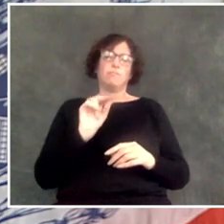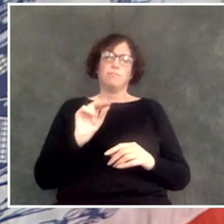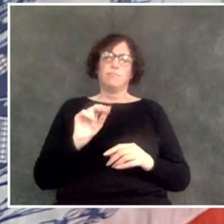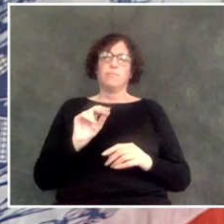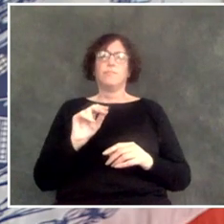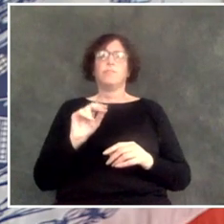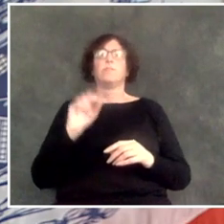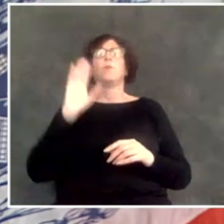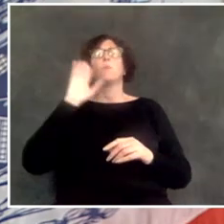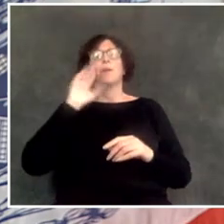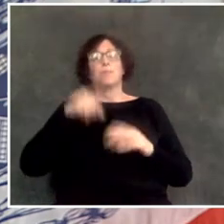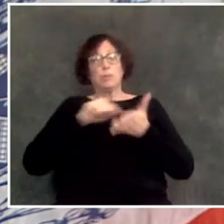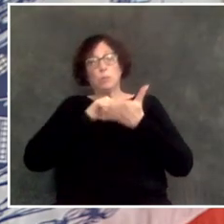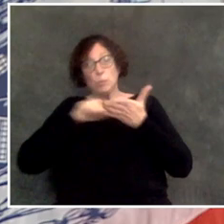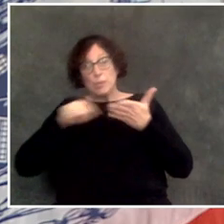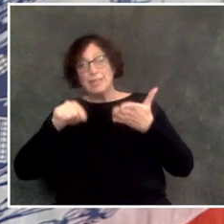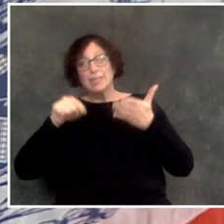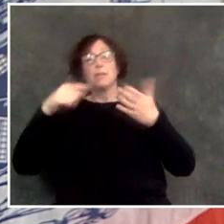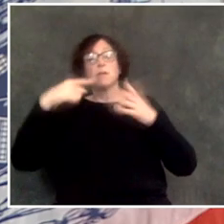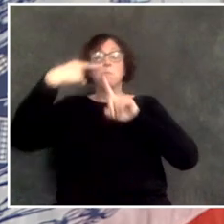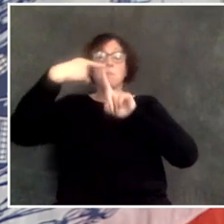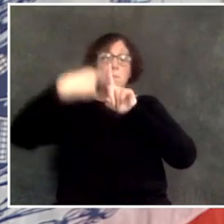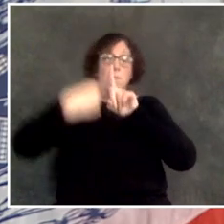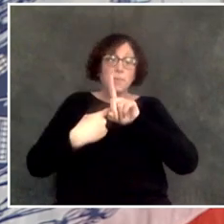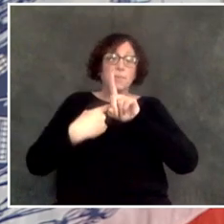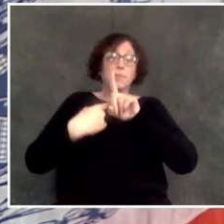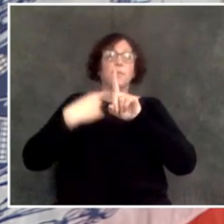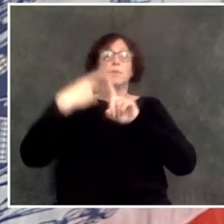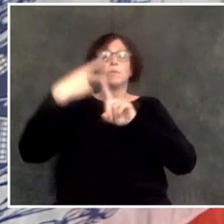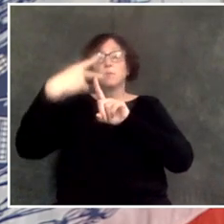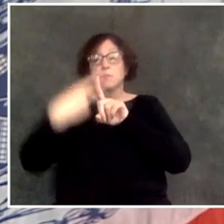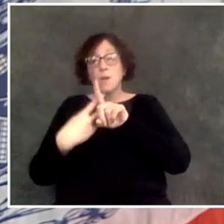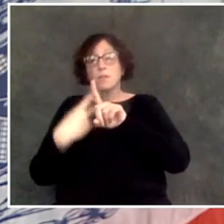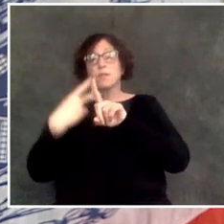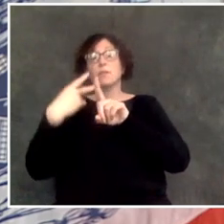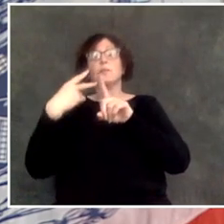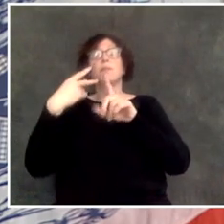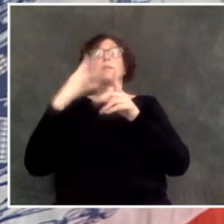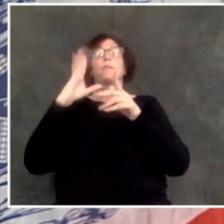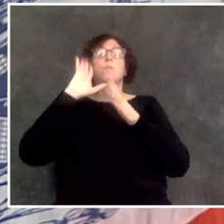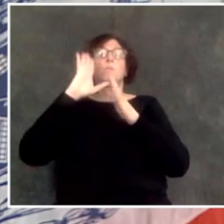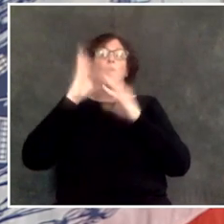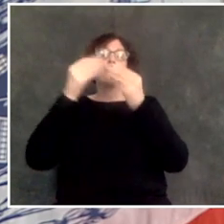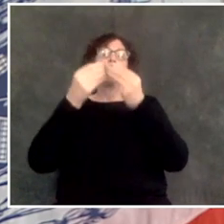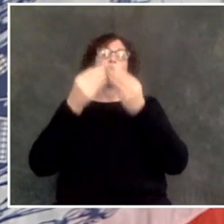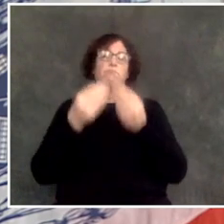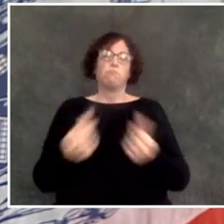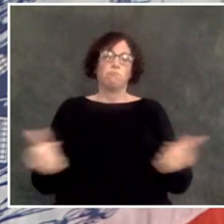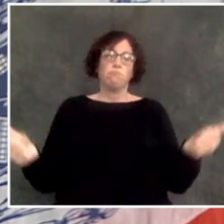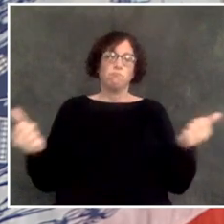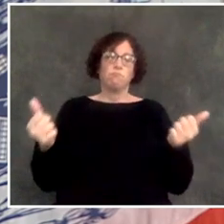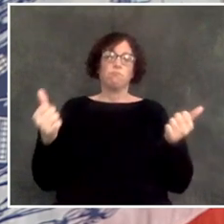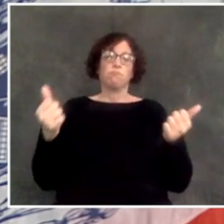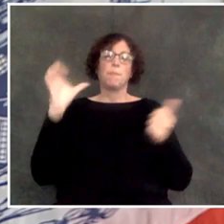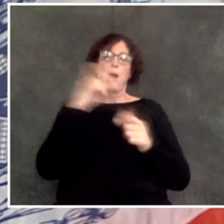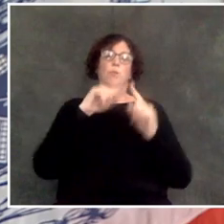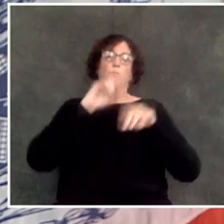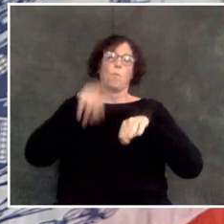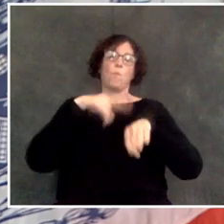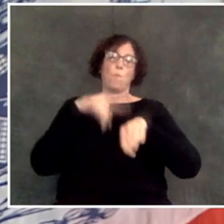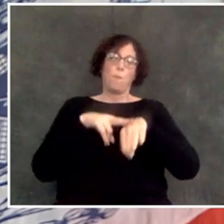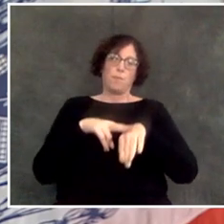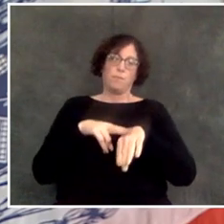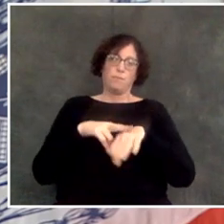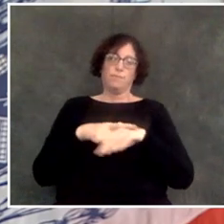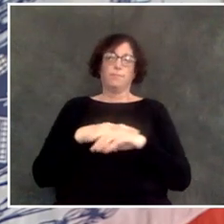some relief. And then one day life is going to get back to normal. It is a battle that will end at one point, and then we'll all recover